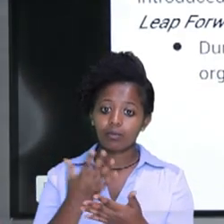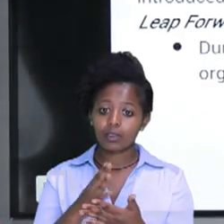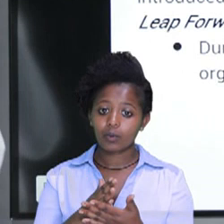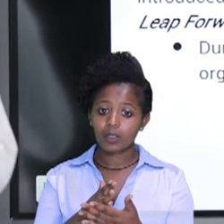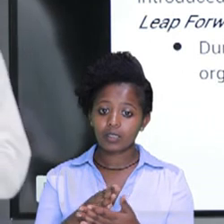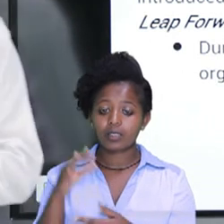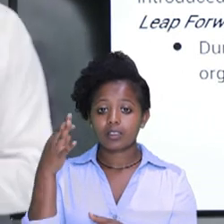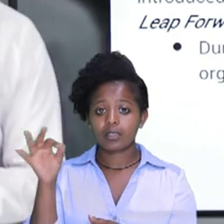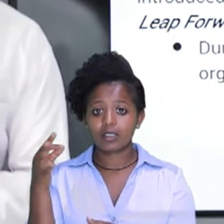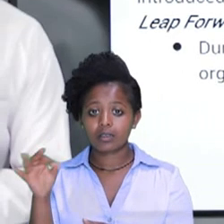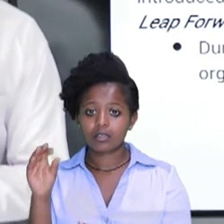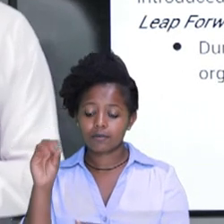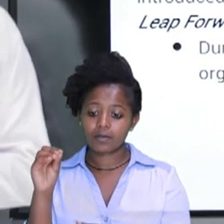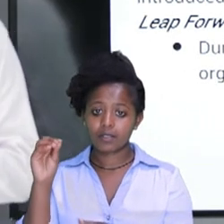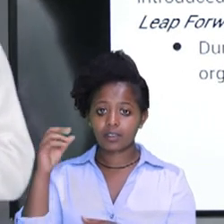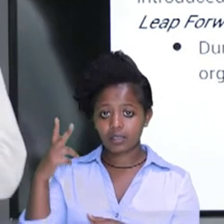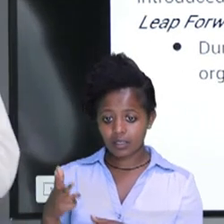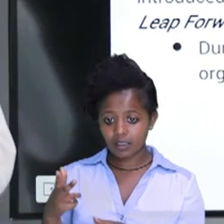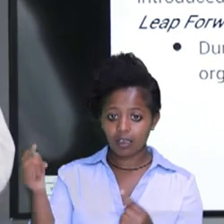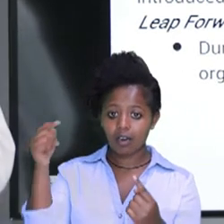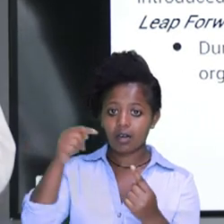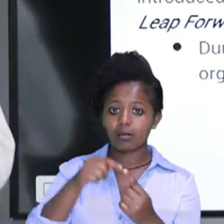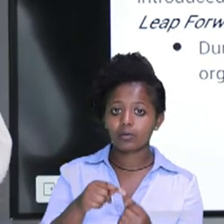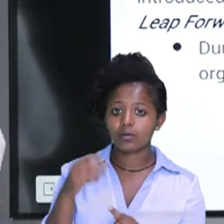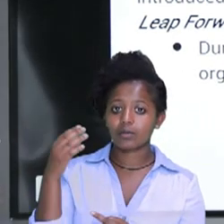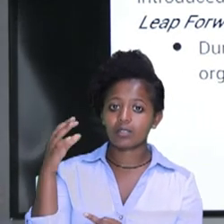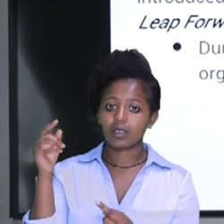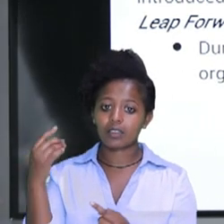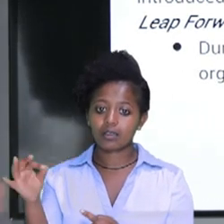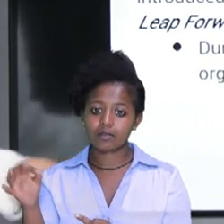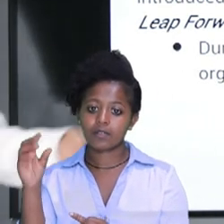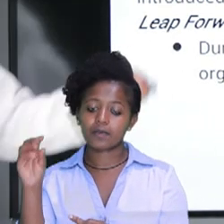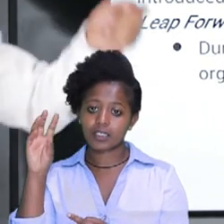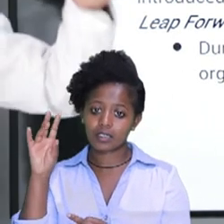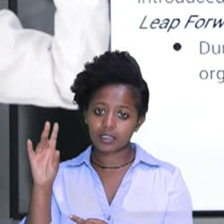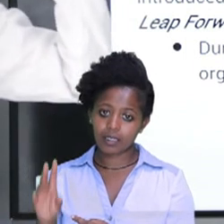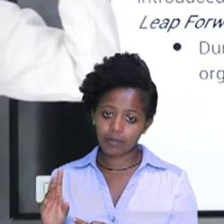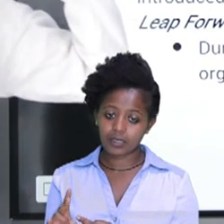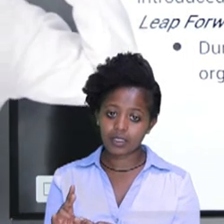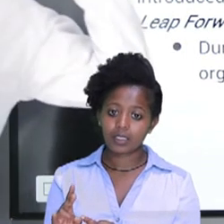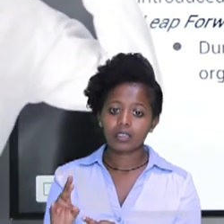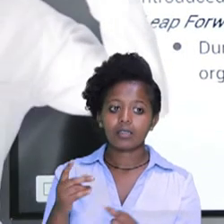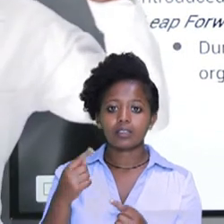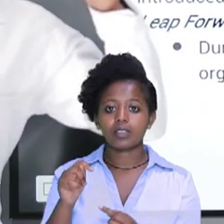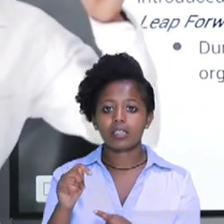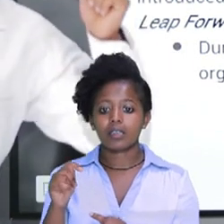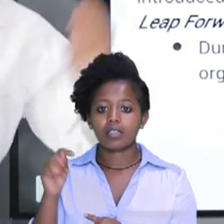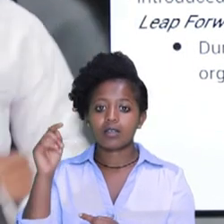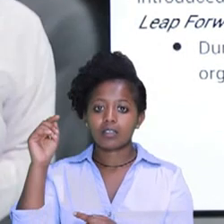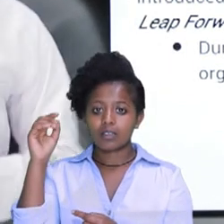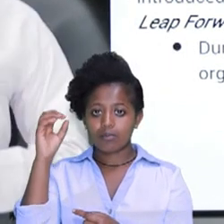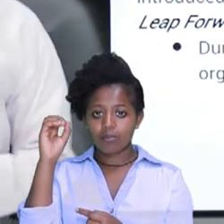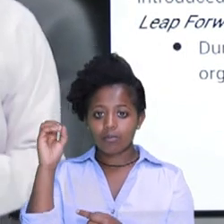Between 1953 up to 1957, the Mao